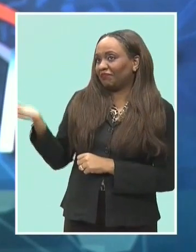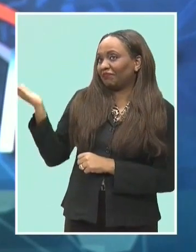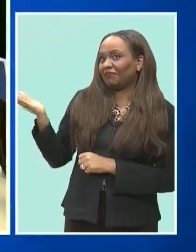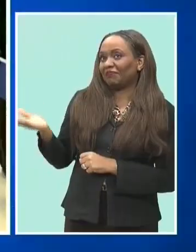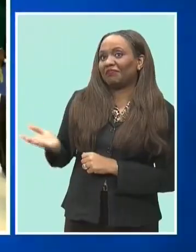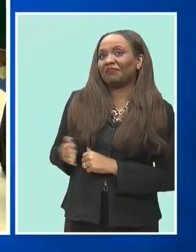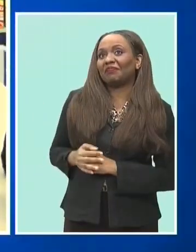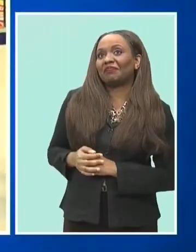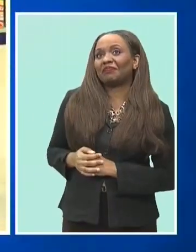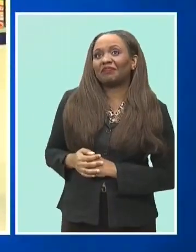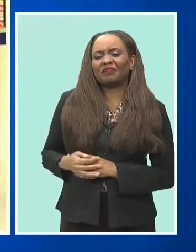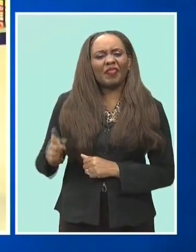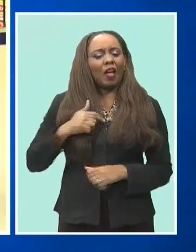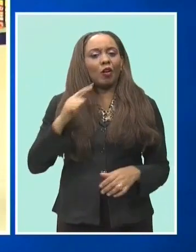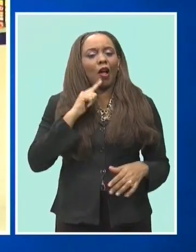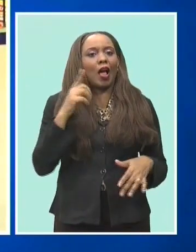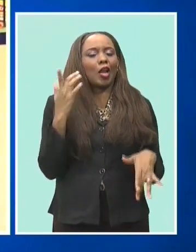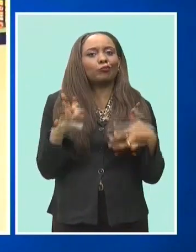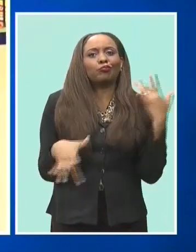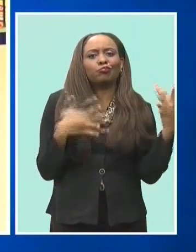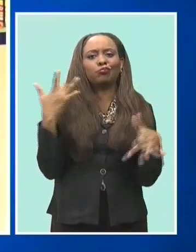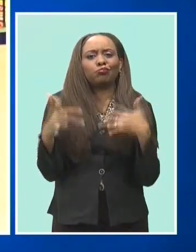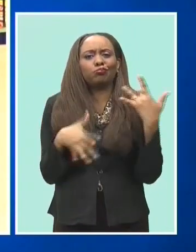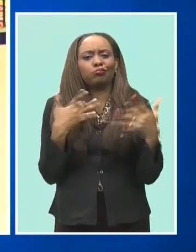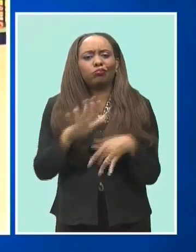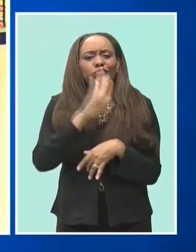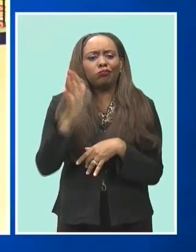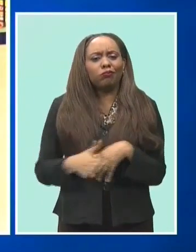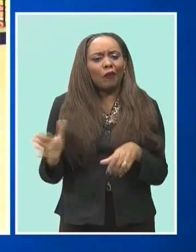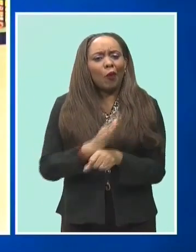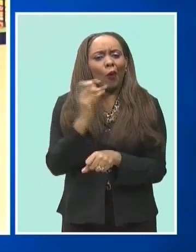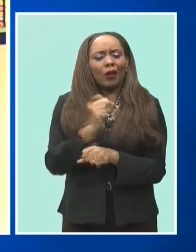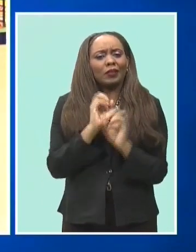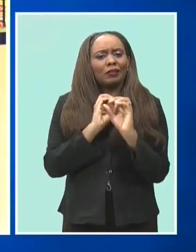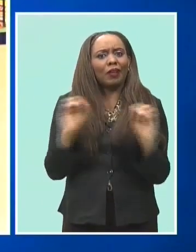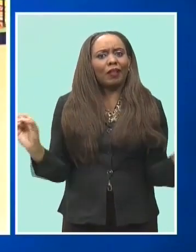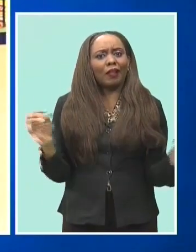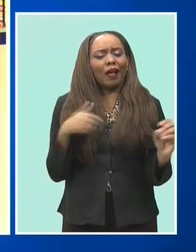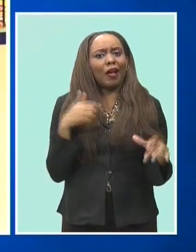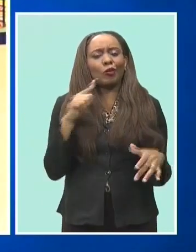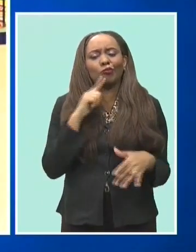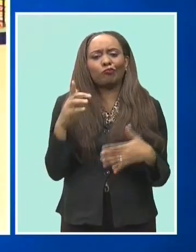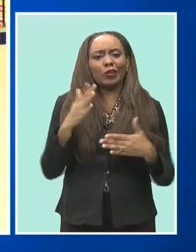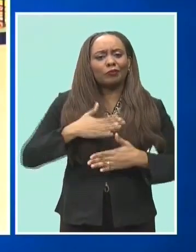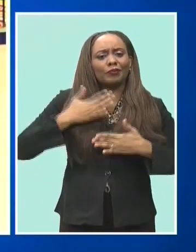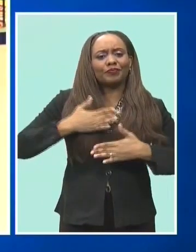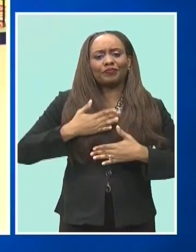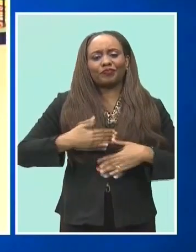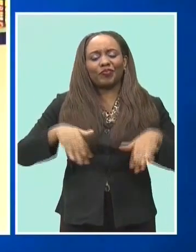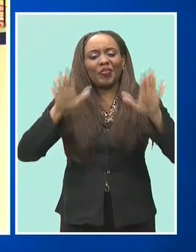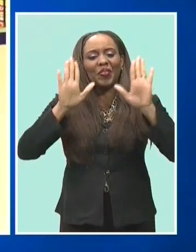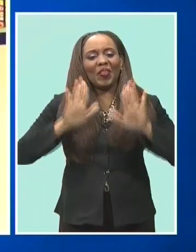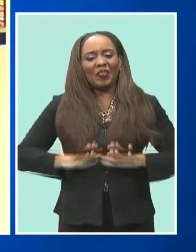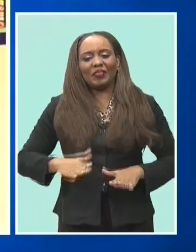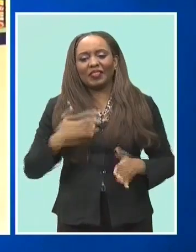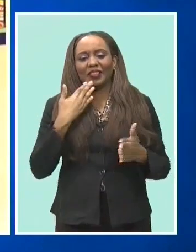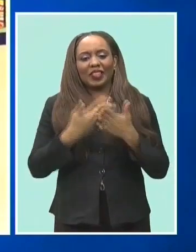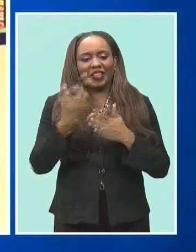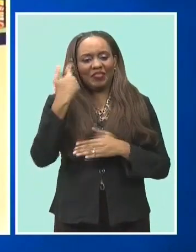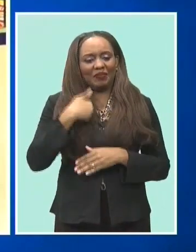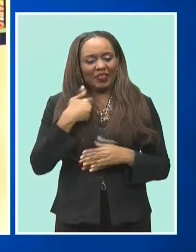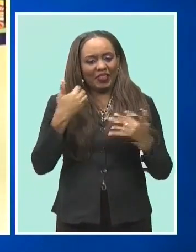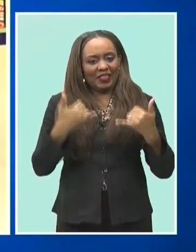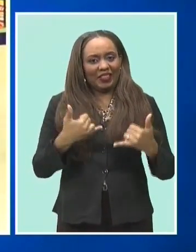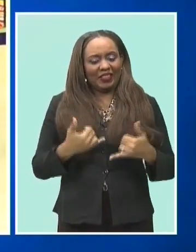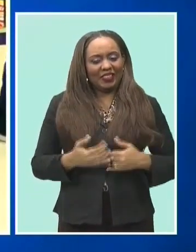was overjoyed because I never win anything before, so I think it was great, and it came in very handy at this